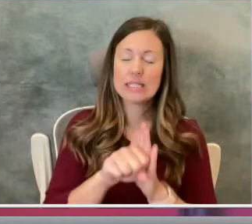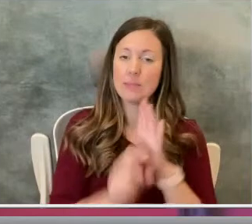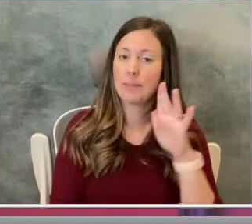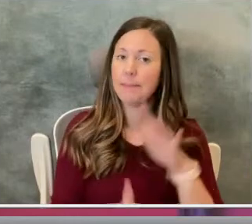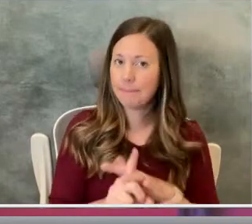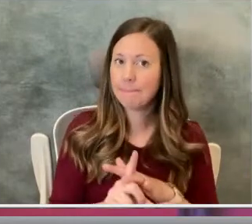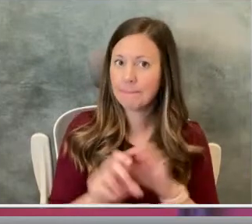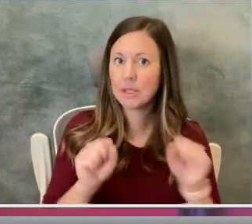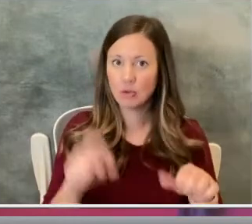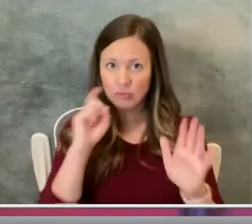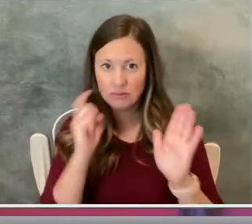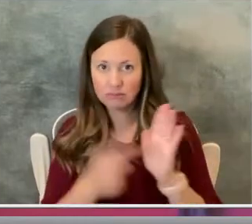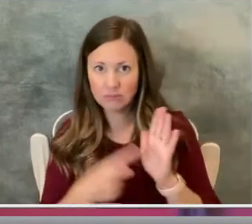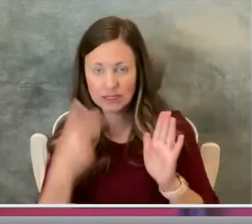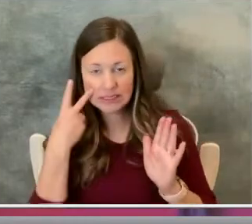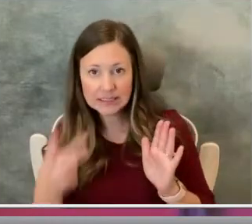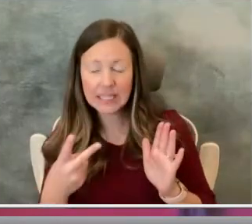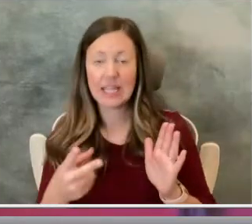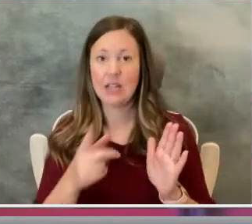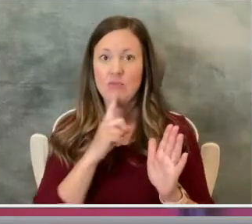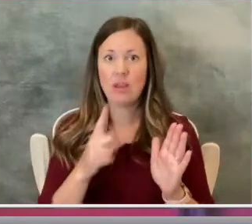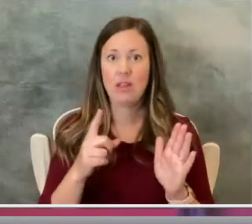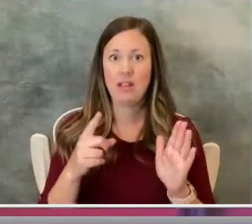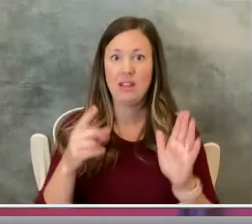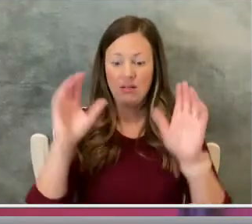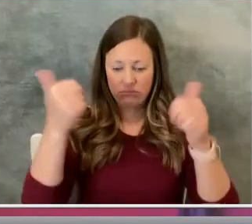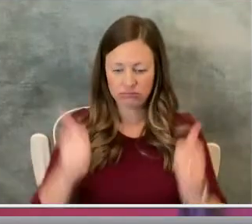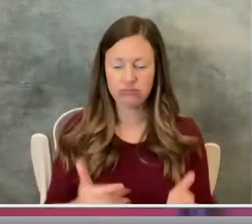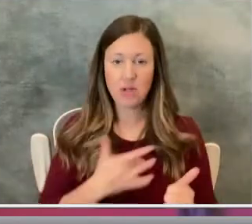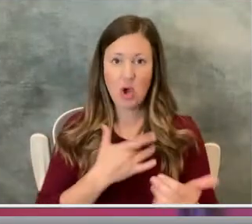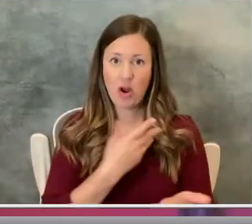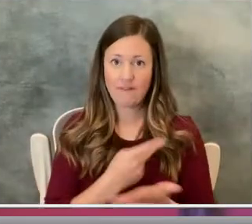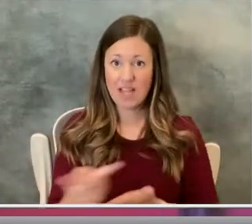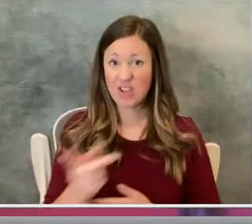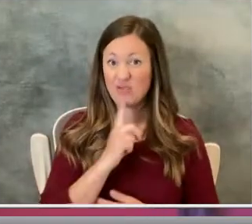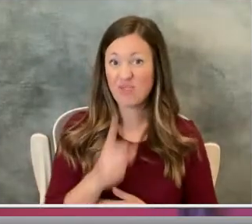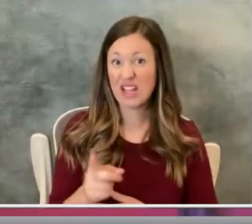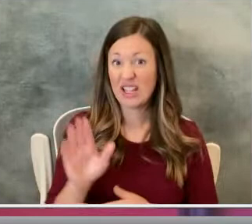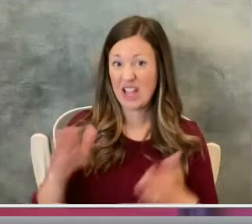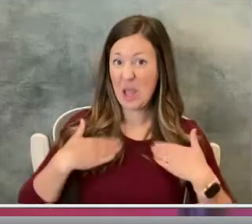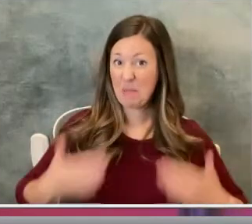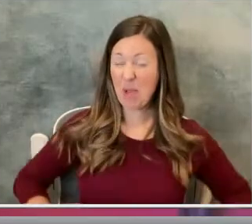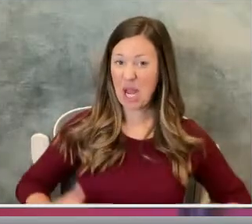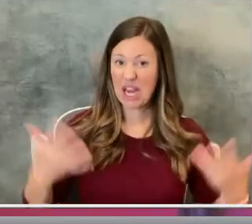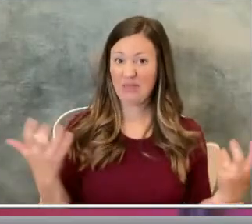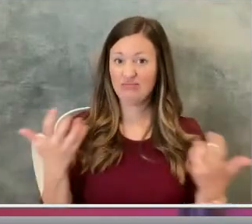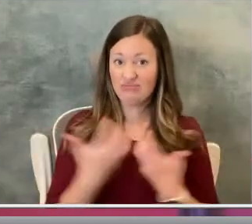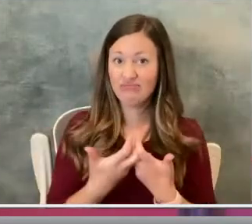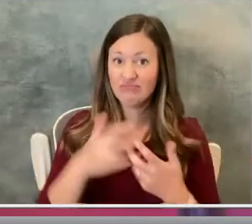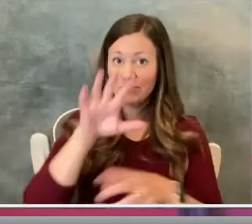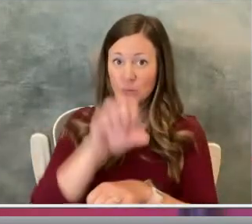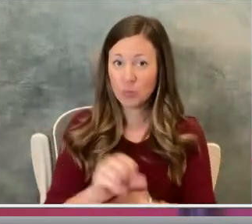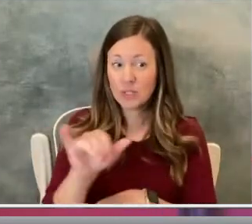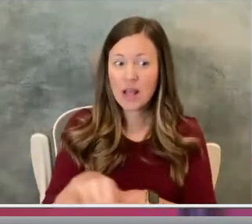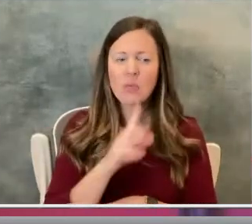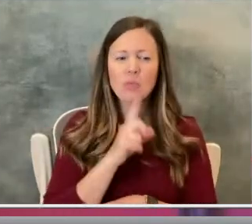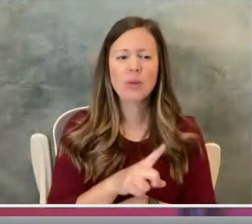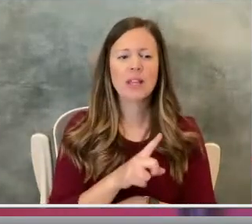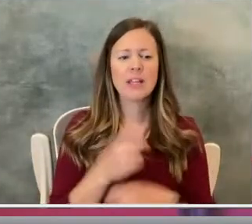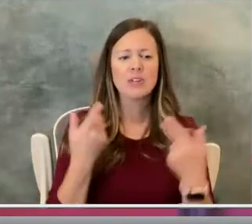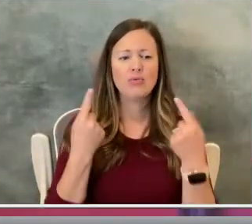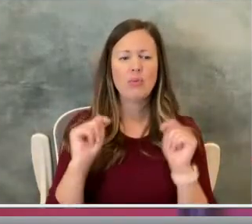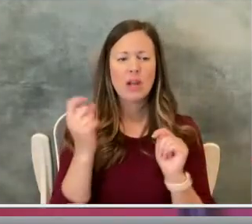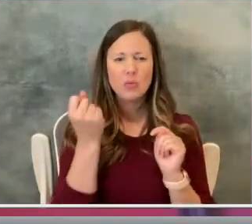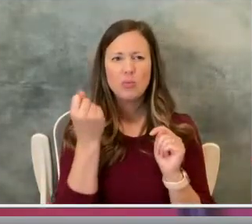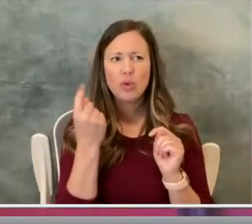advanced heart failure, because they're otherwise so well that they can compensate for it. In terms of trying to understand the why of